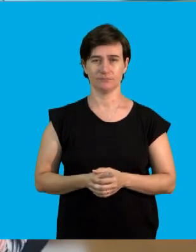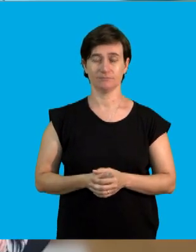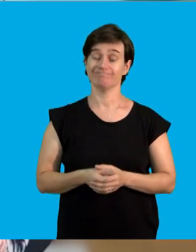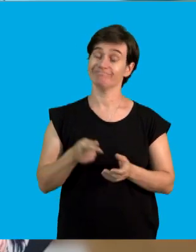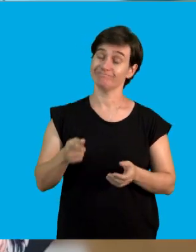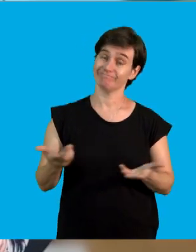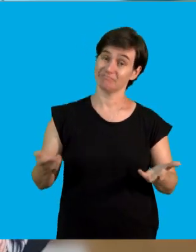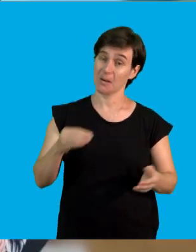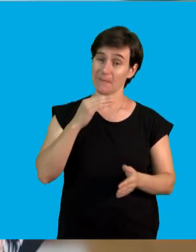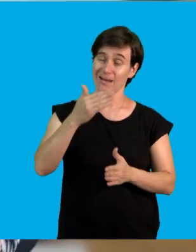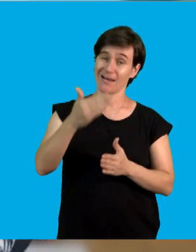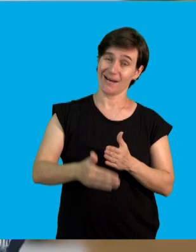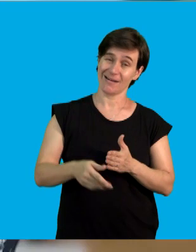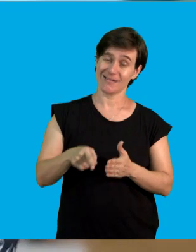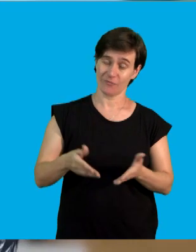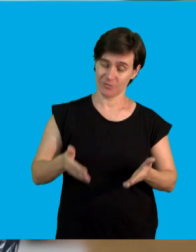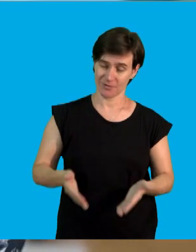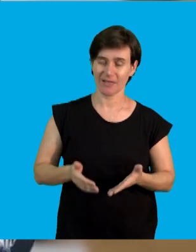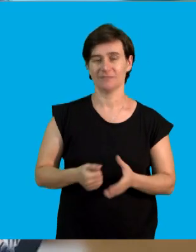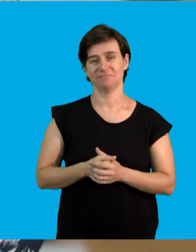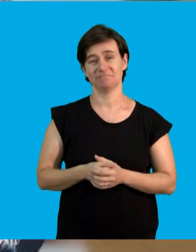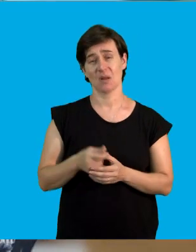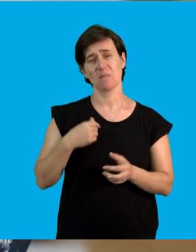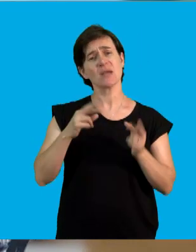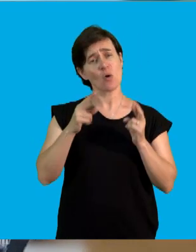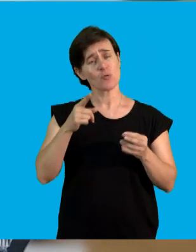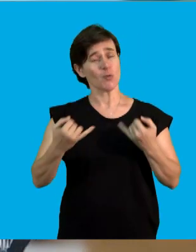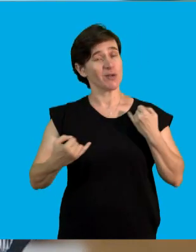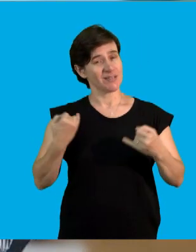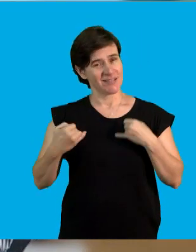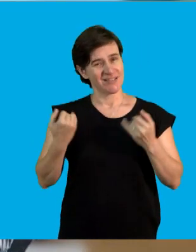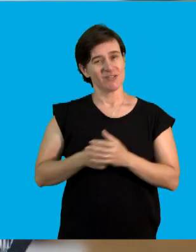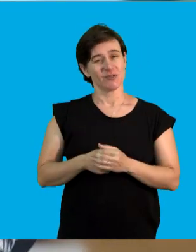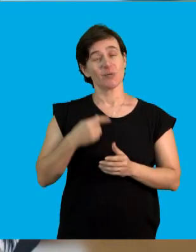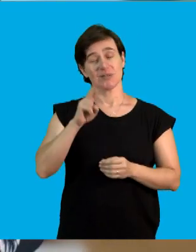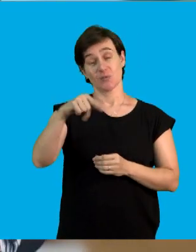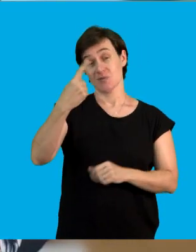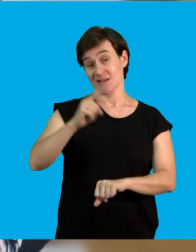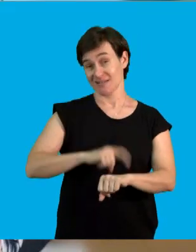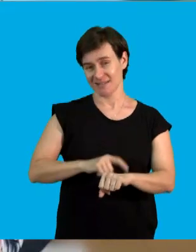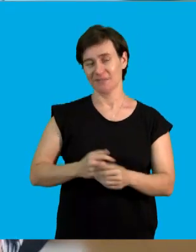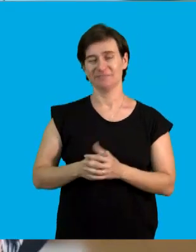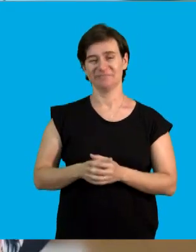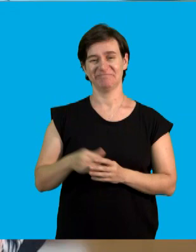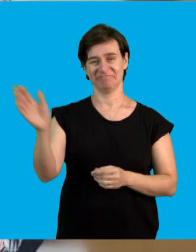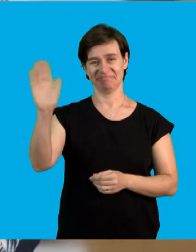And that brings us to the end of another lesson. I hope you had fun and tune in next time as